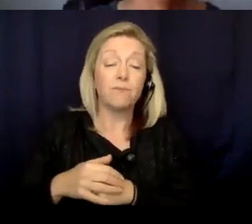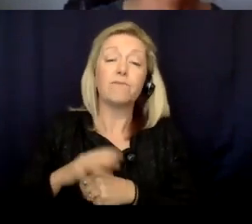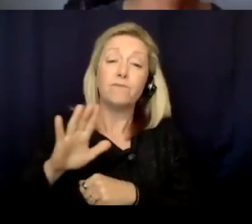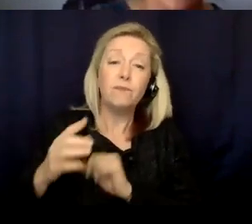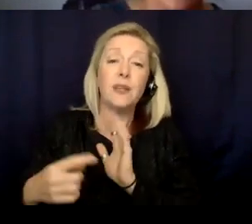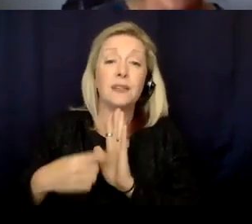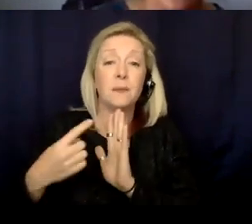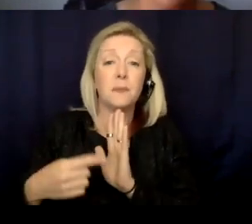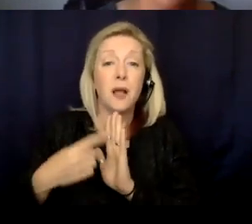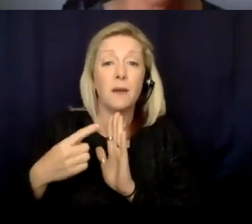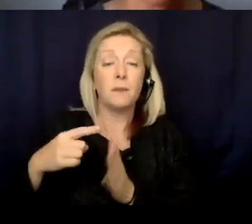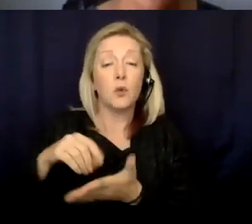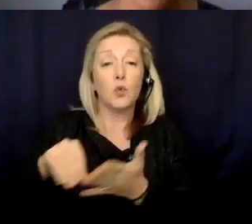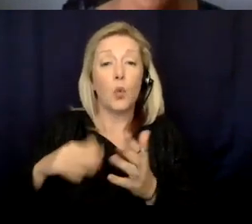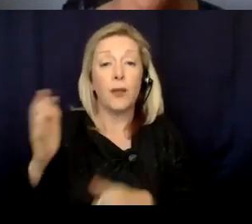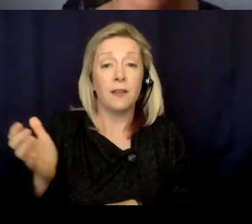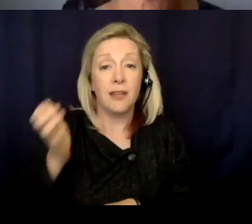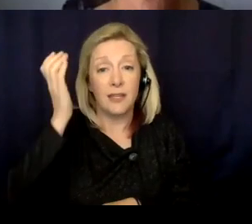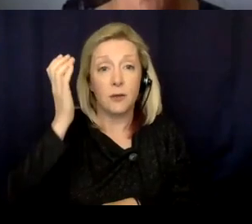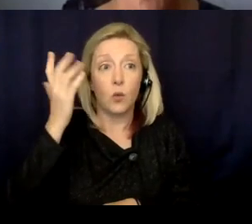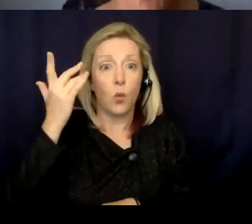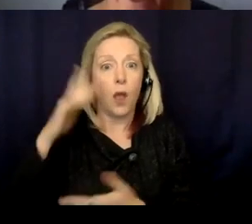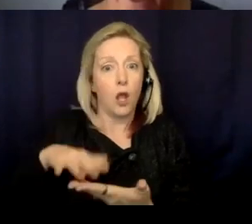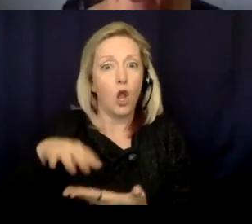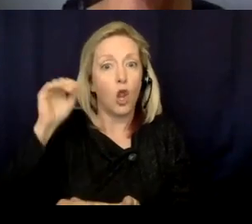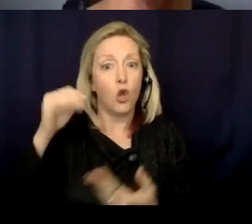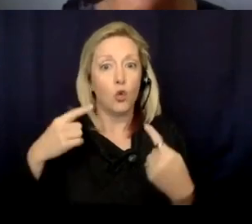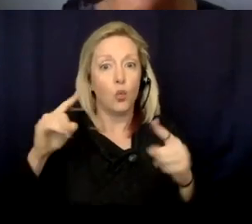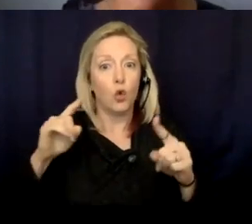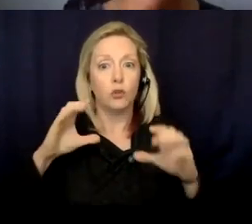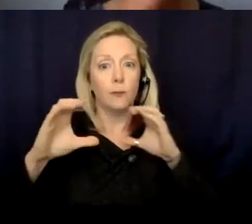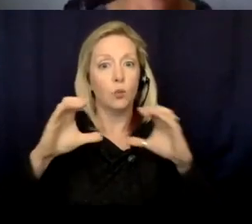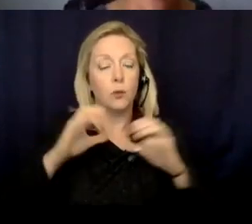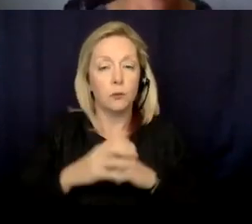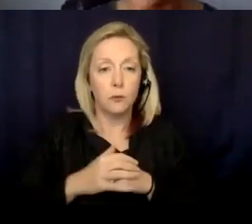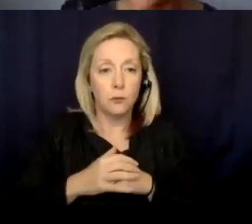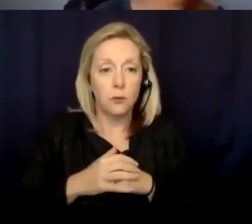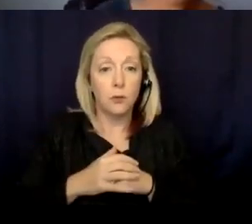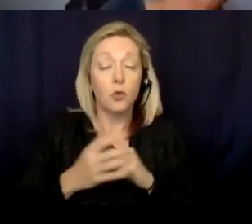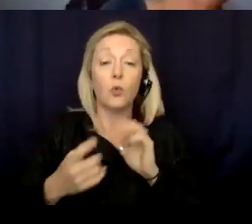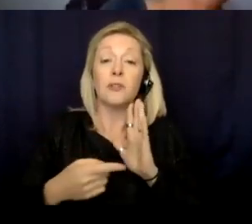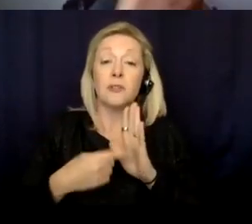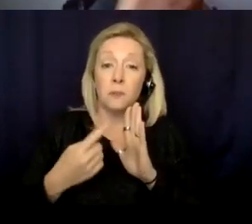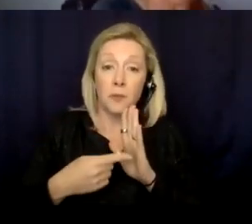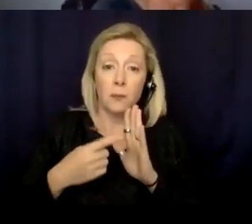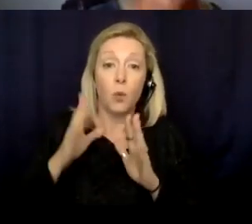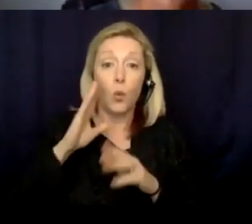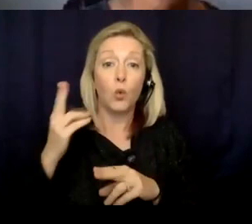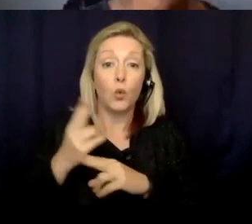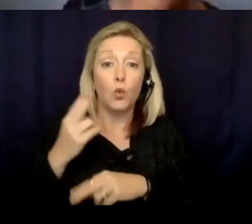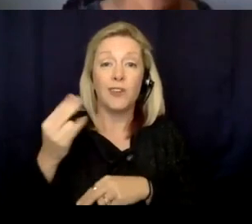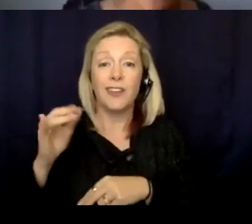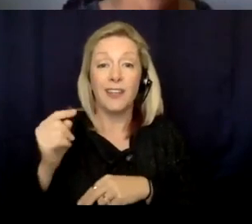will hit because that's what they've learned works for them. So sometimes they'll use hit as